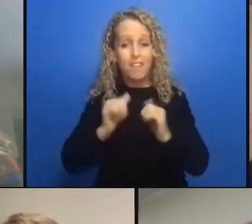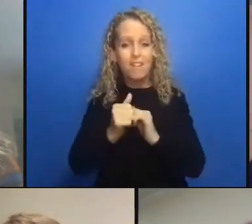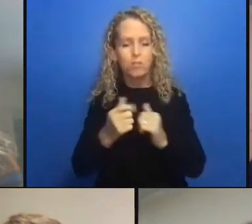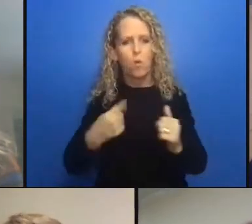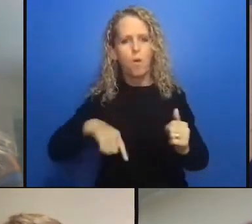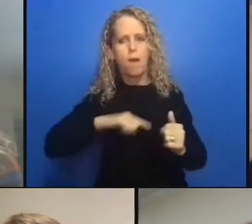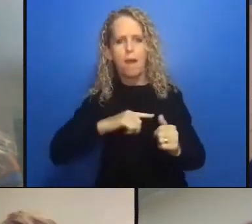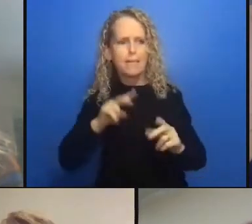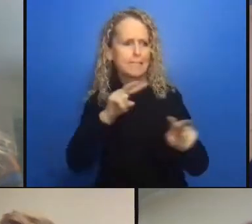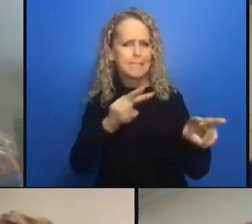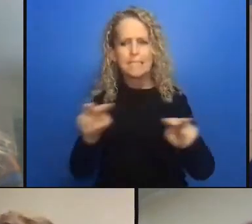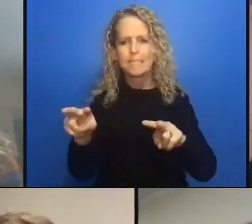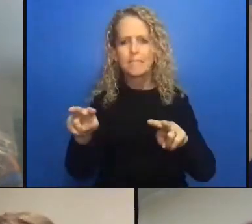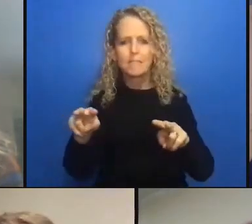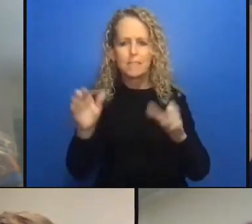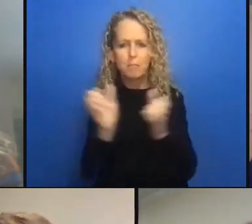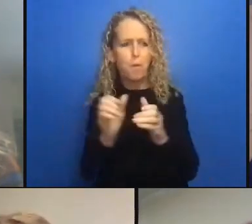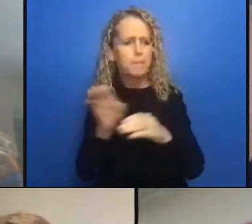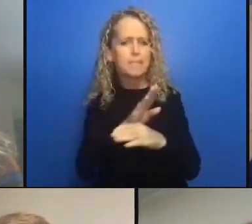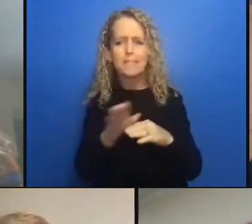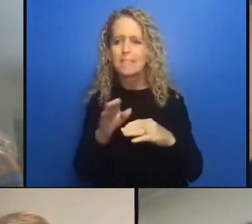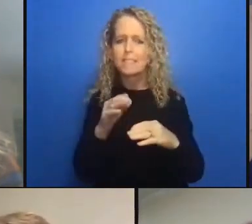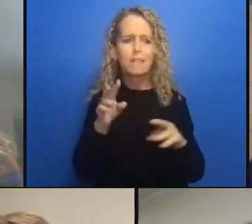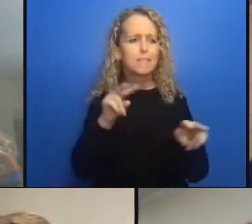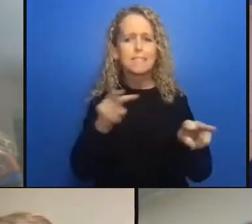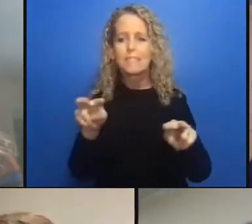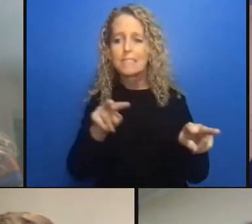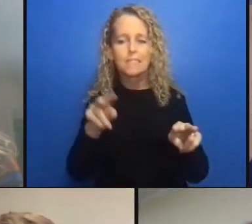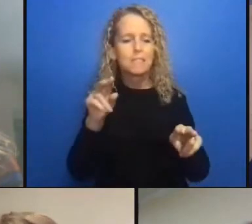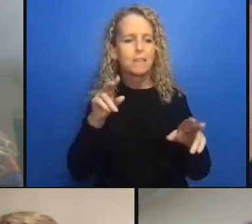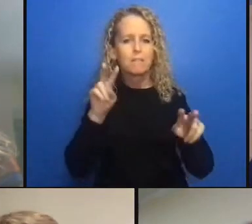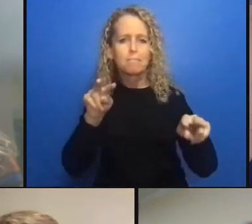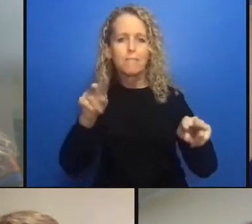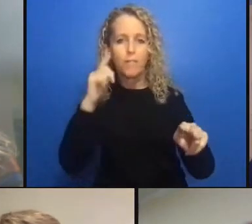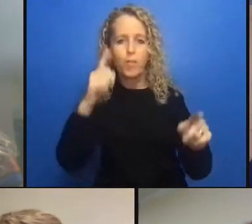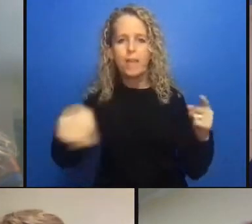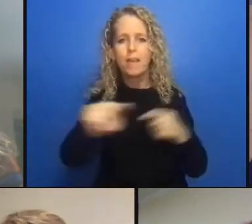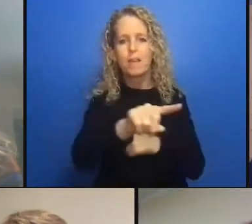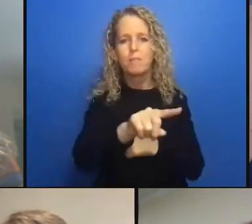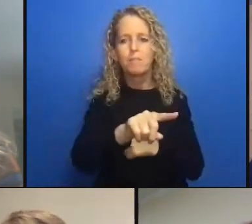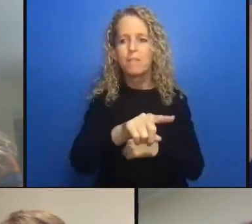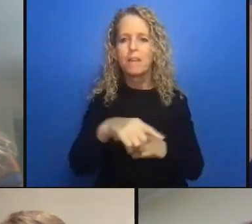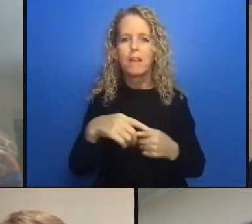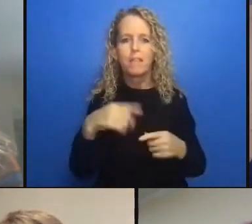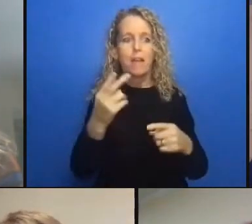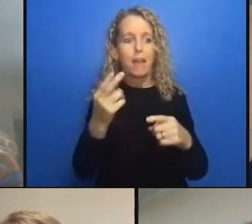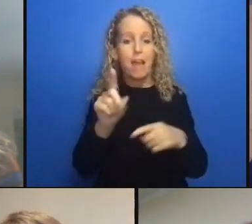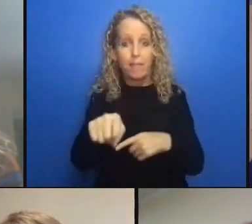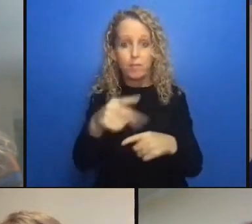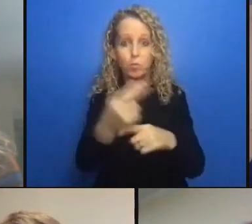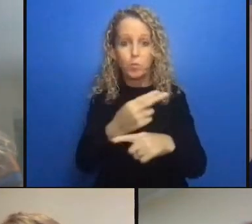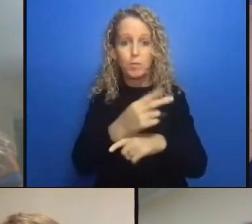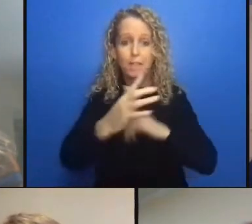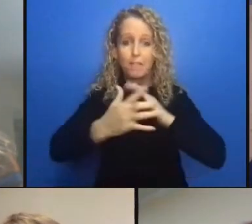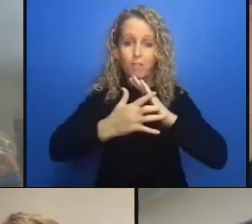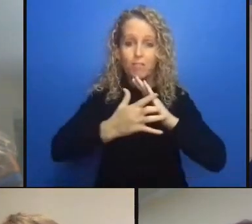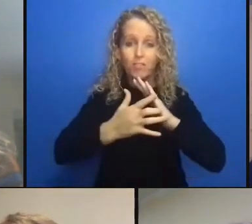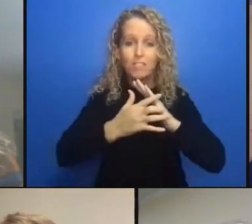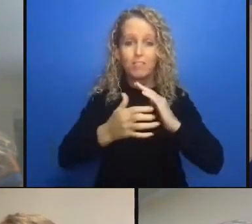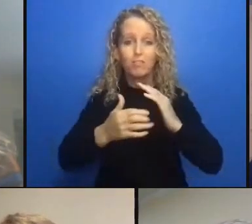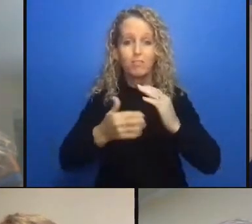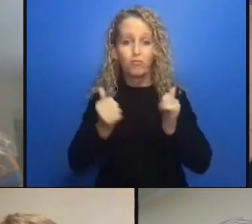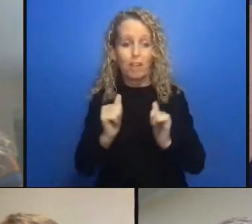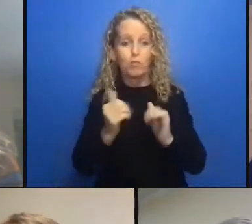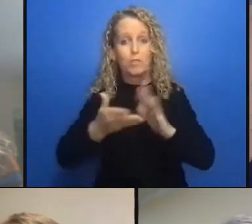them, and I celebrated every win they had when it came to using technology to navigate COVID. And